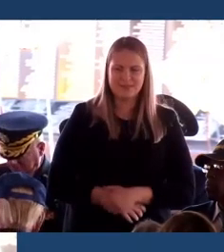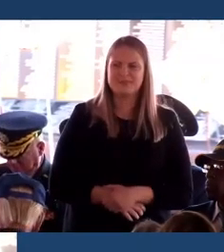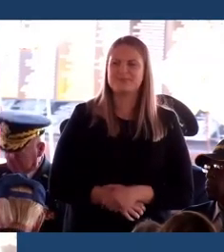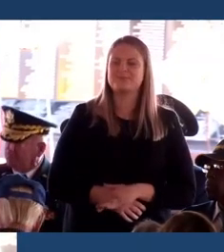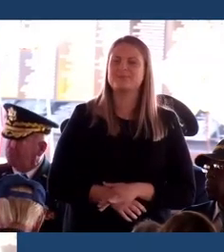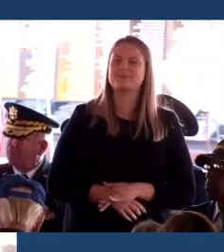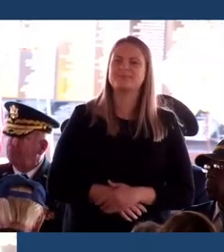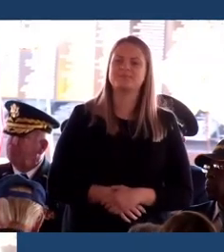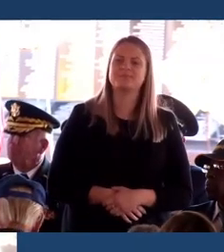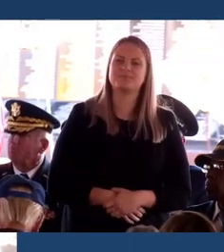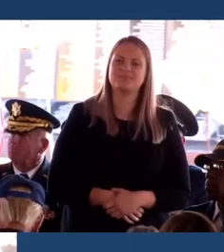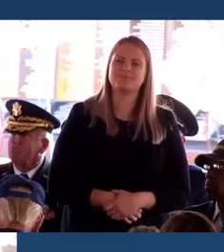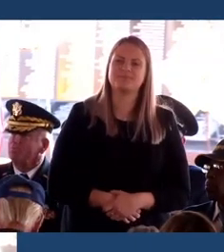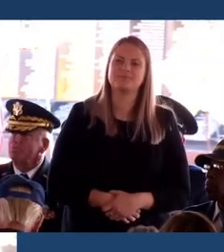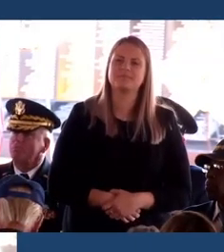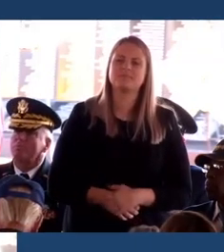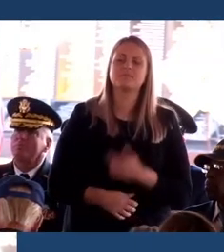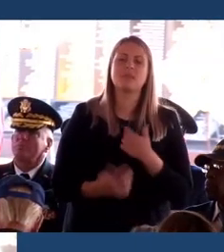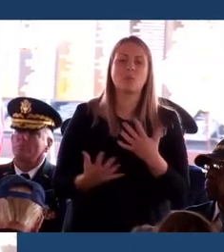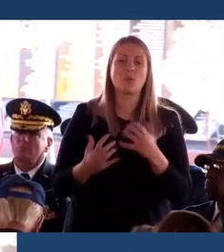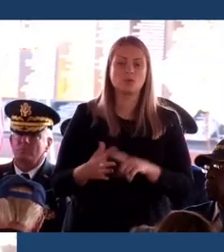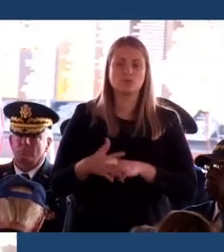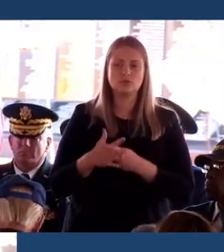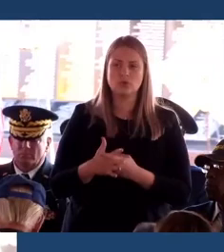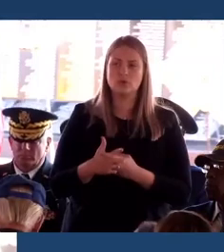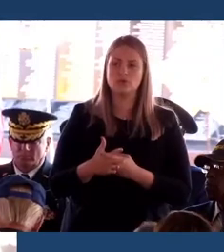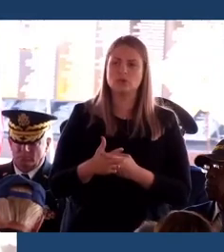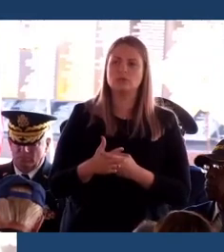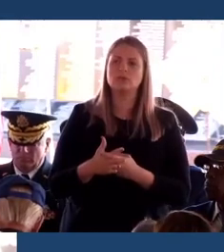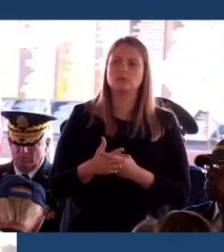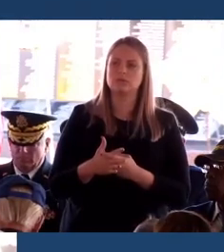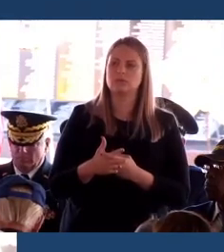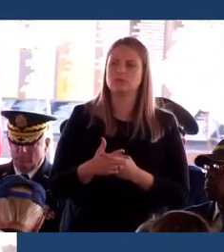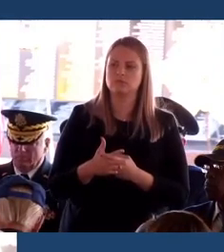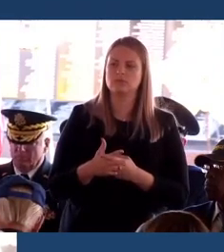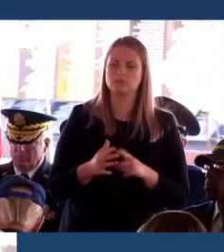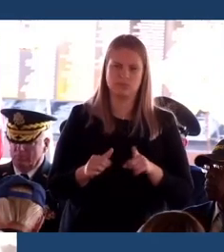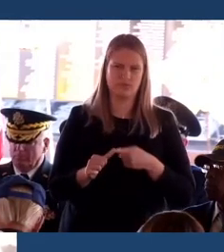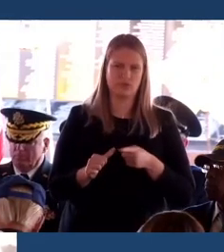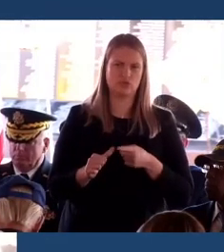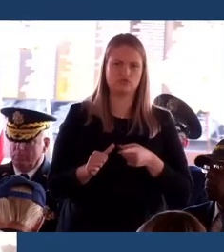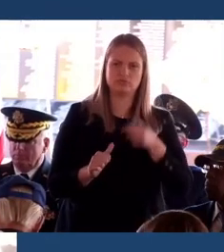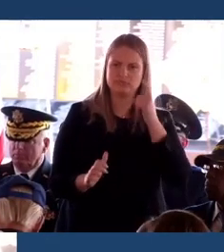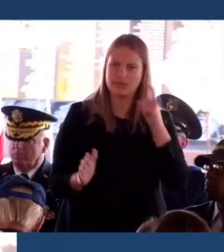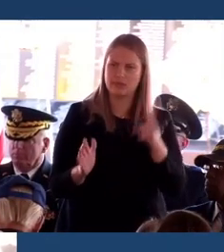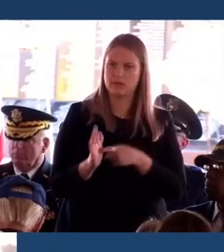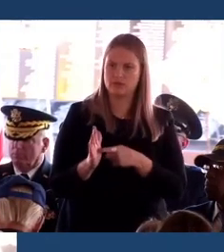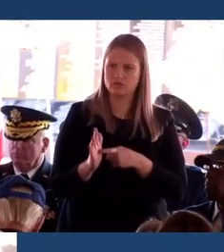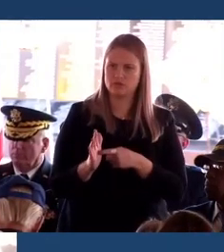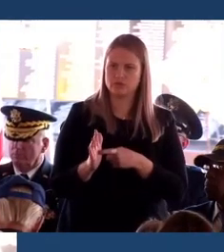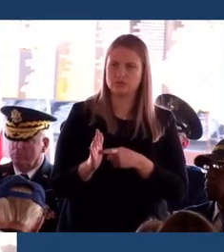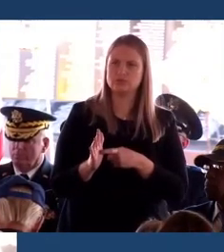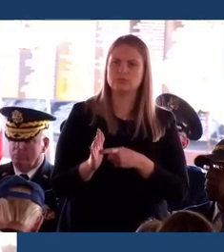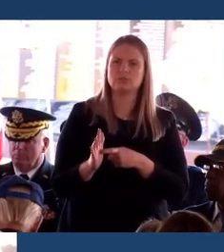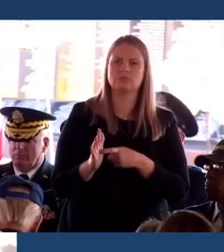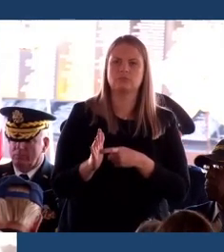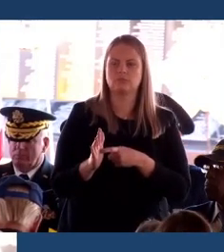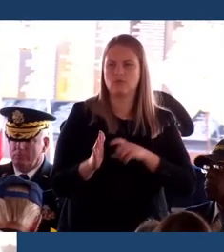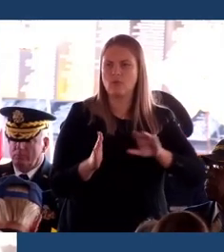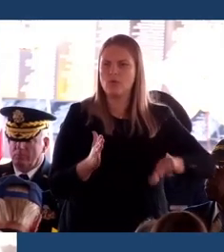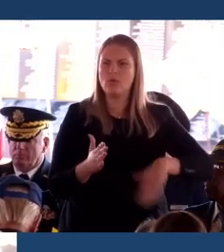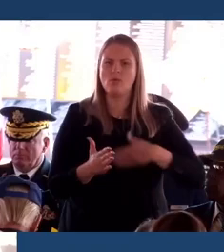I want to start off by, first of all, acknowledging all of